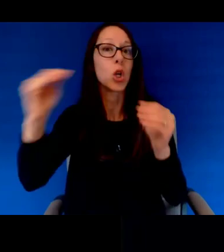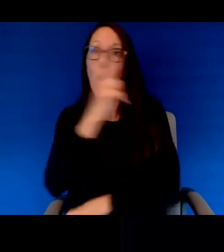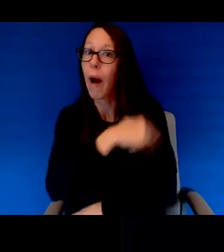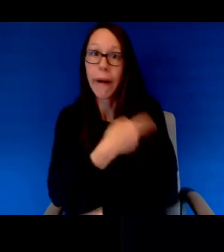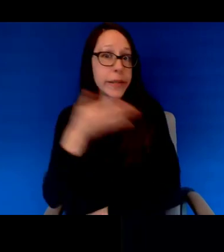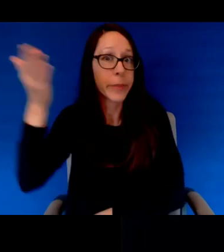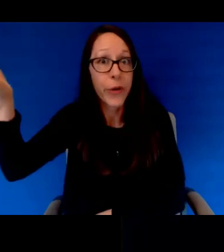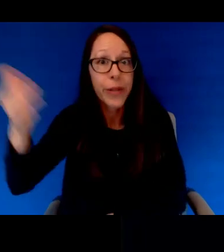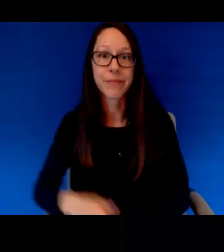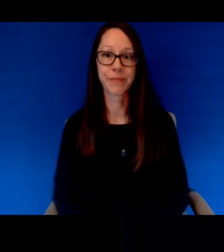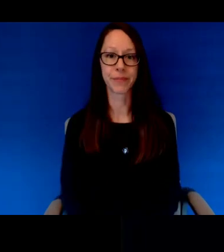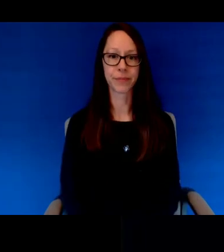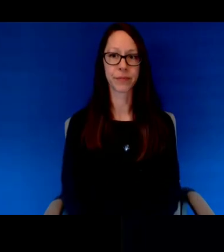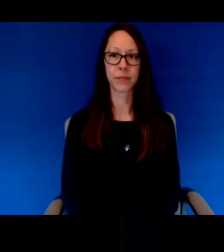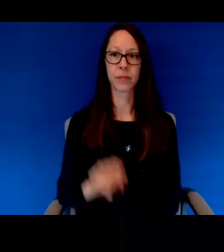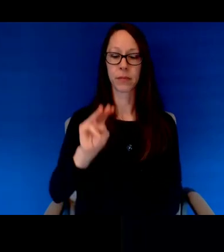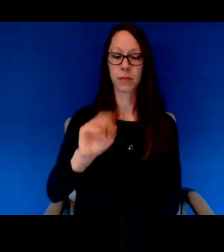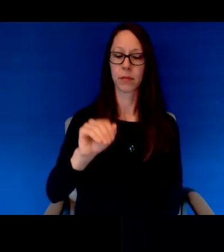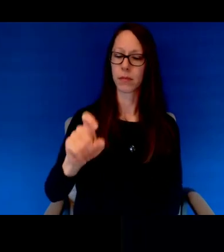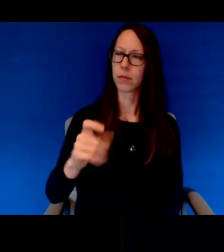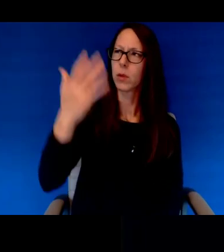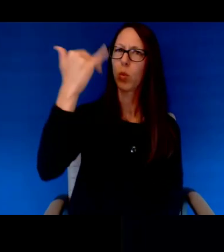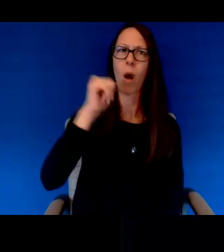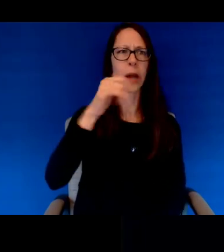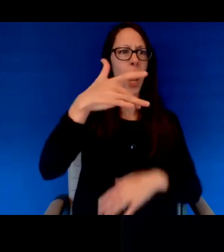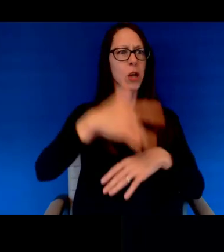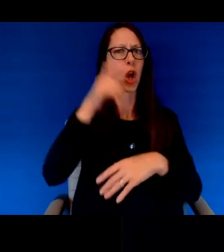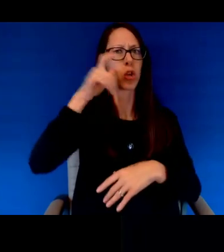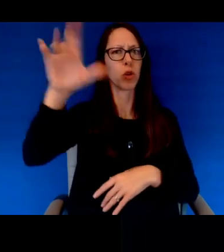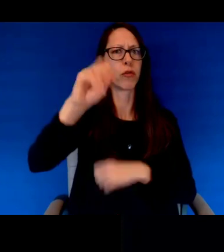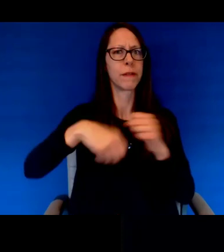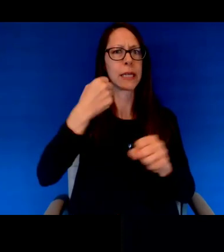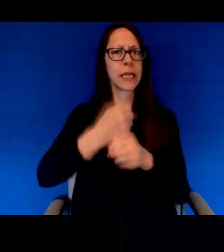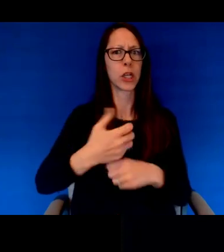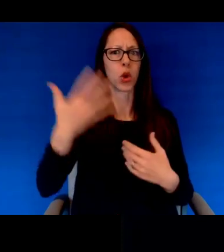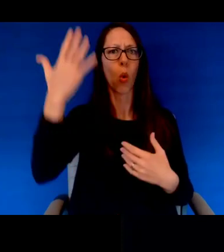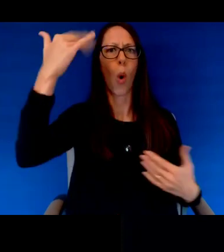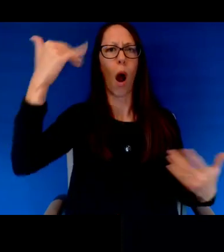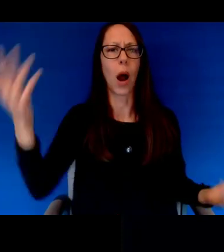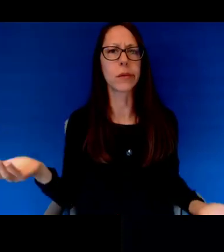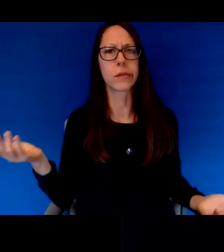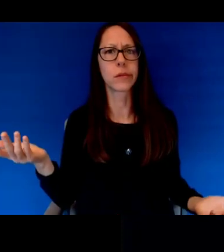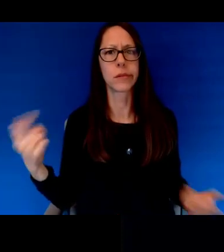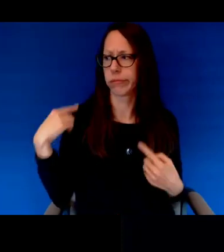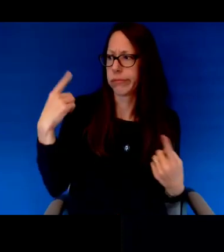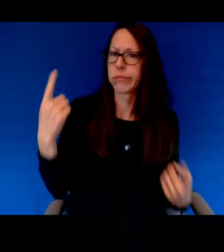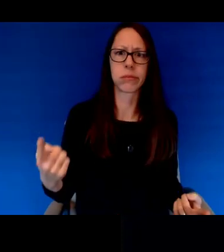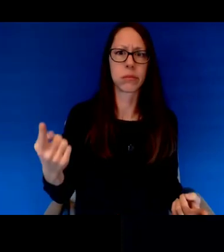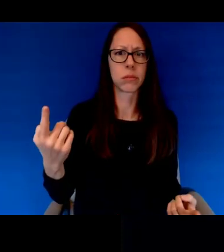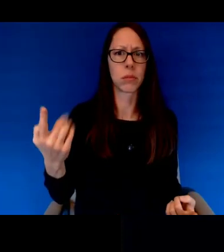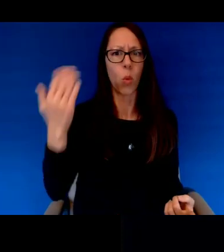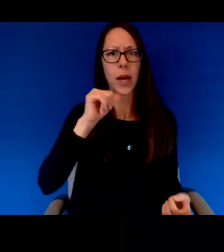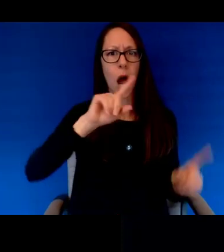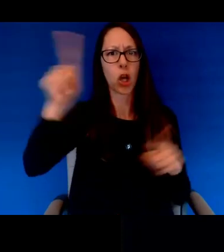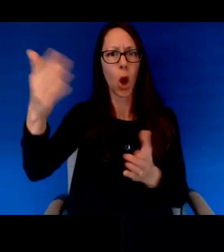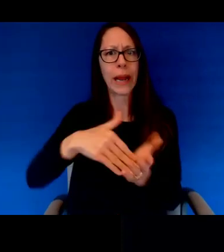to the moon in 50 years? Like we went to the moon and then we were like, okay, we did it. Like why didn't we go back until now?